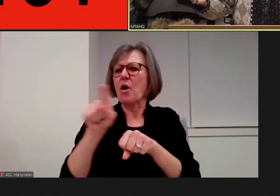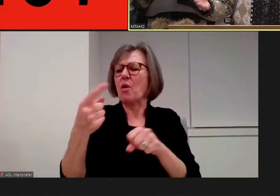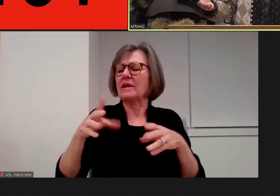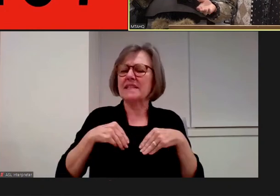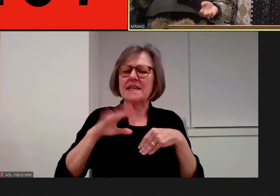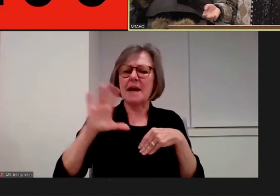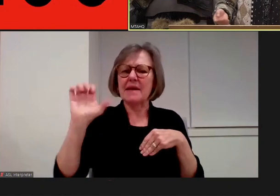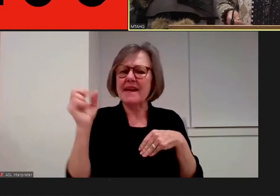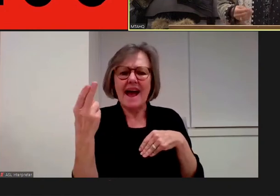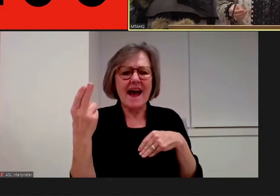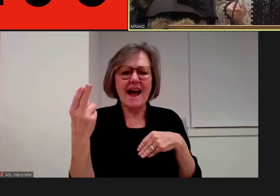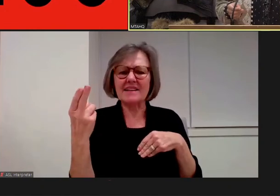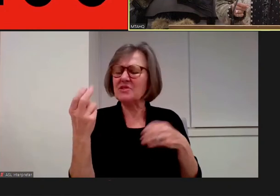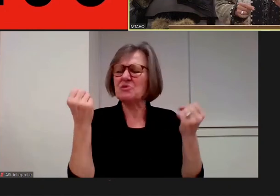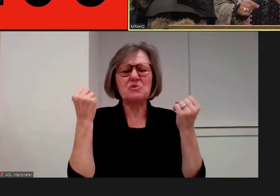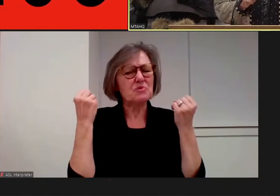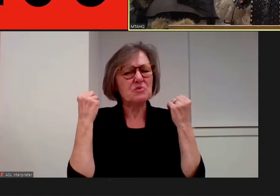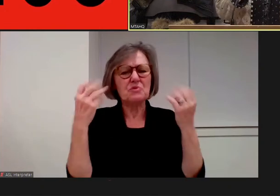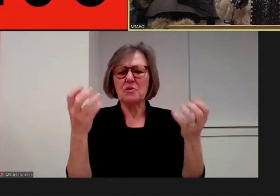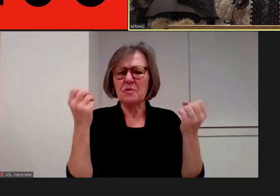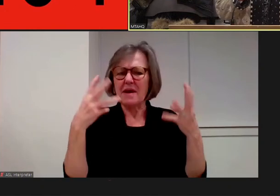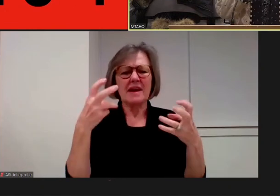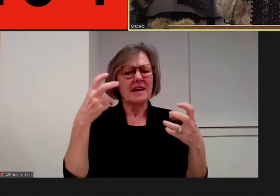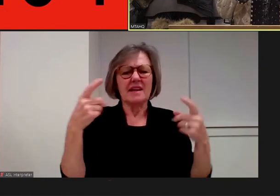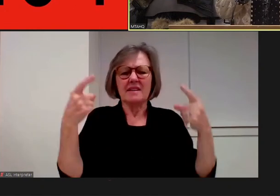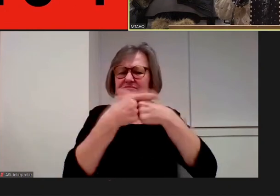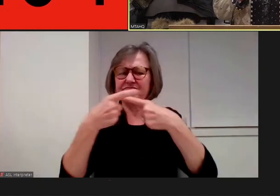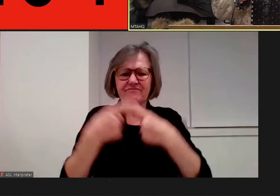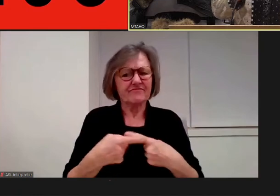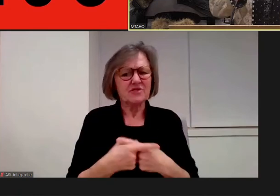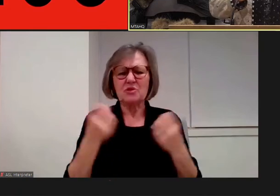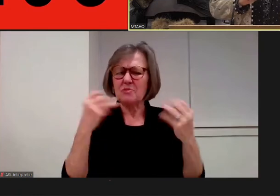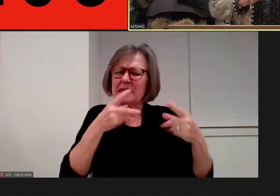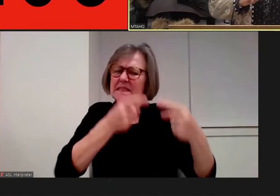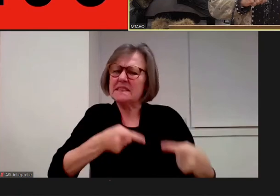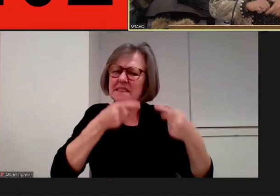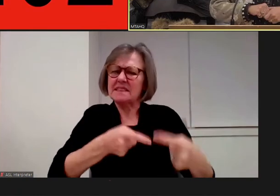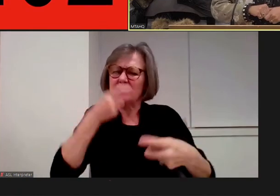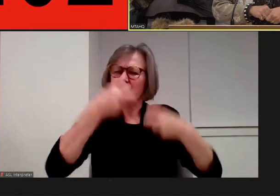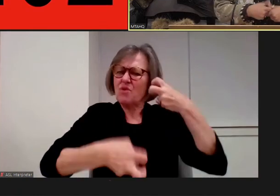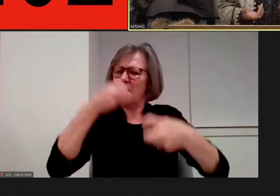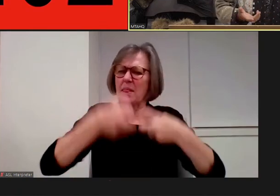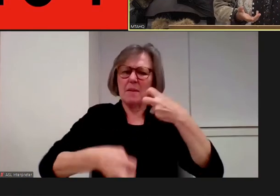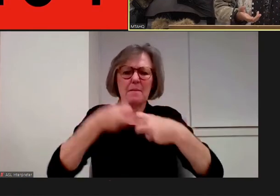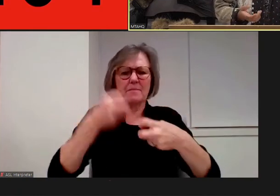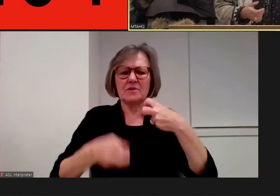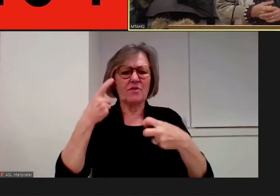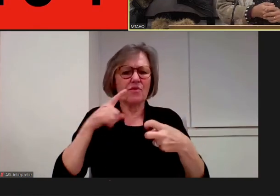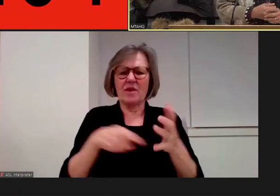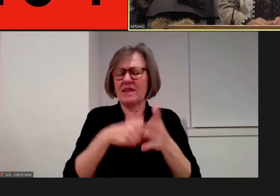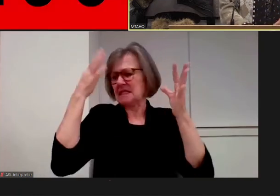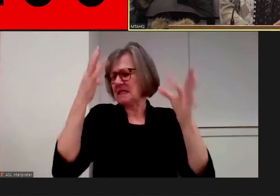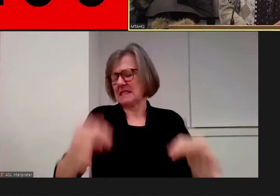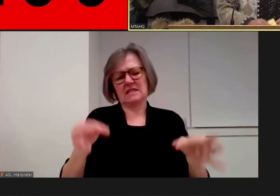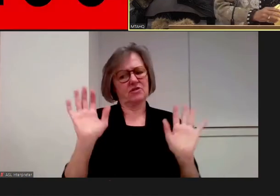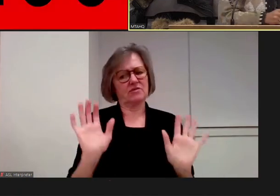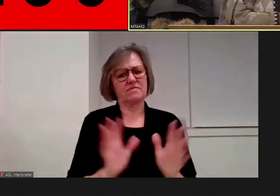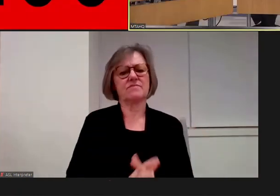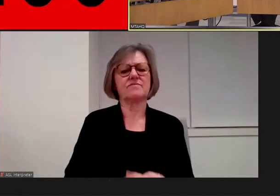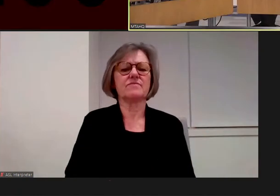know, there are just too many inconsistencies and too many difficulties that have not been addressed for this decision to be made.